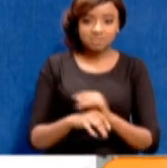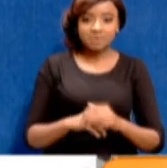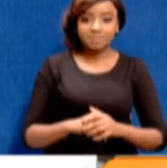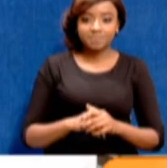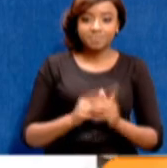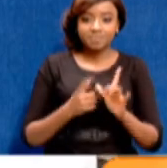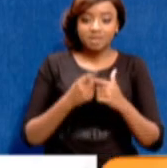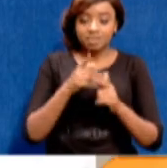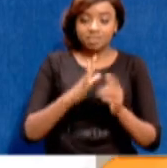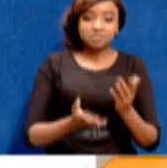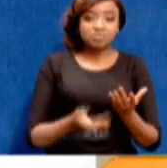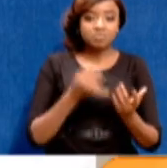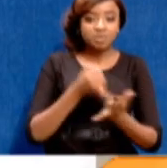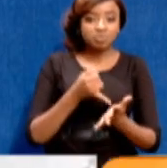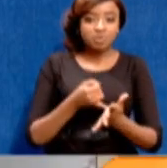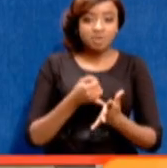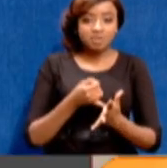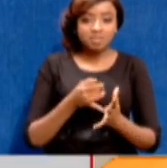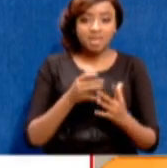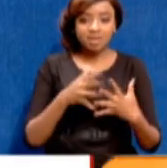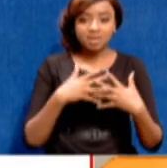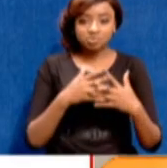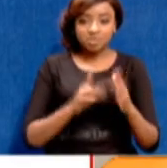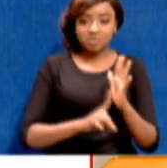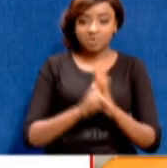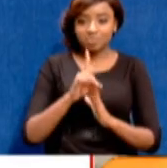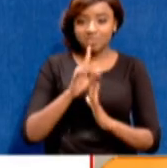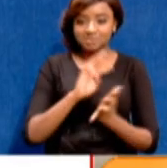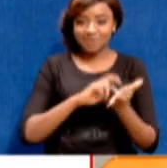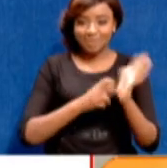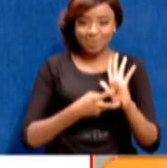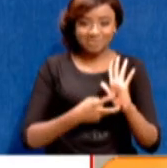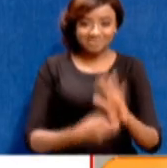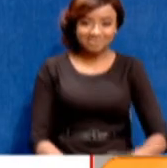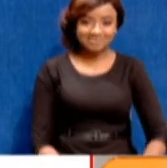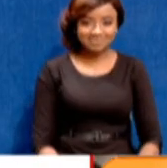of Africa Gateway Development Project. Faisal Ahmed, Citizen TV, Nairobi.